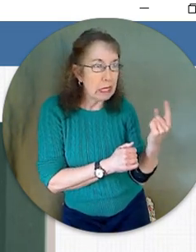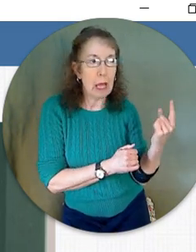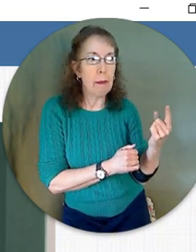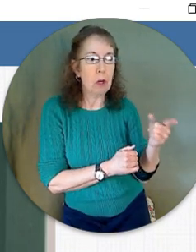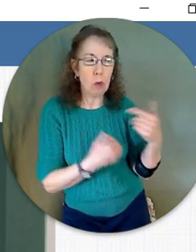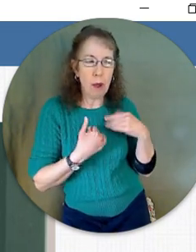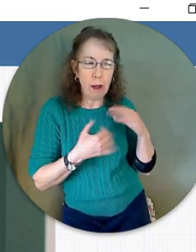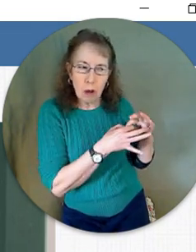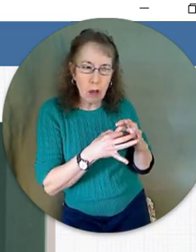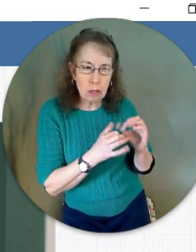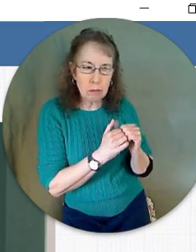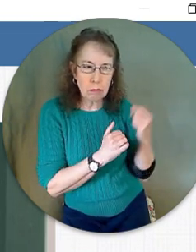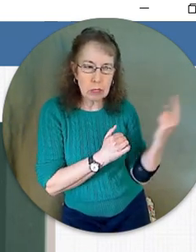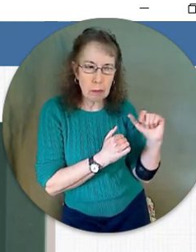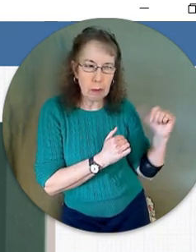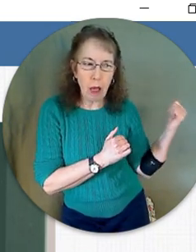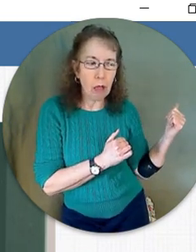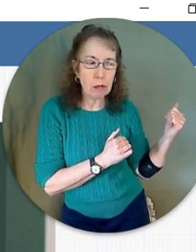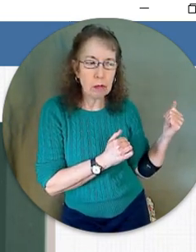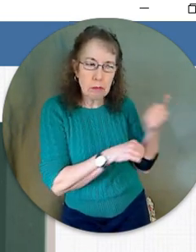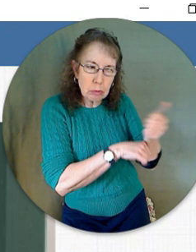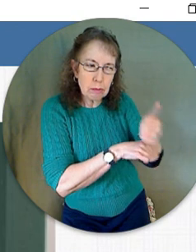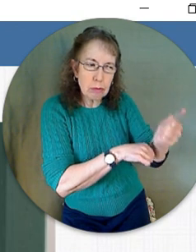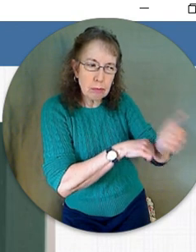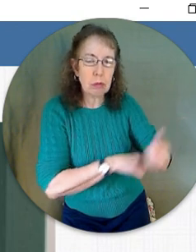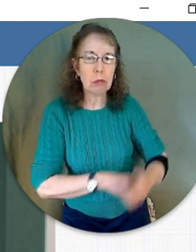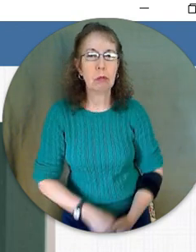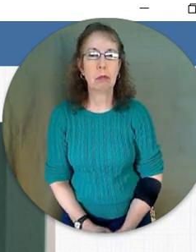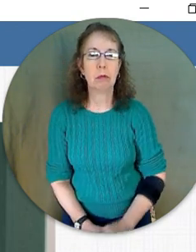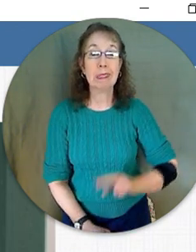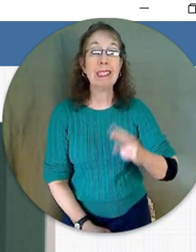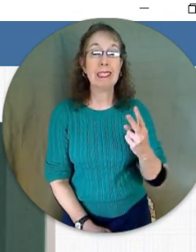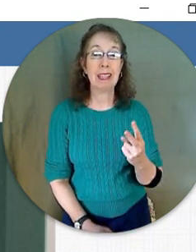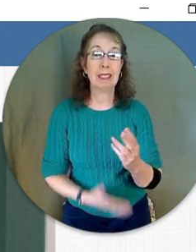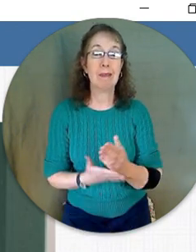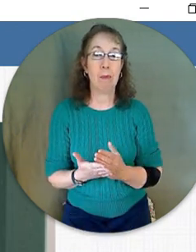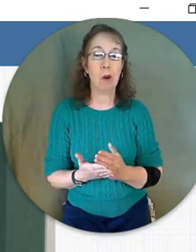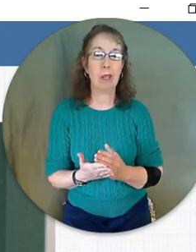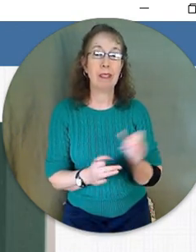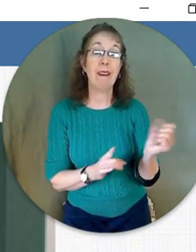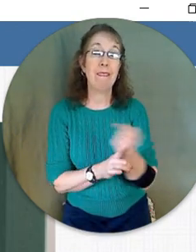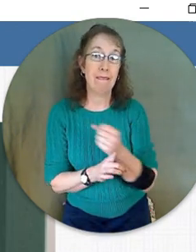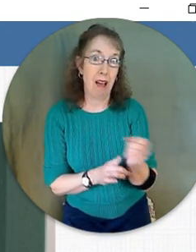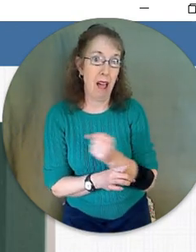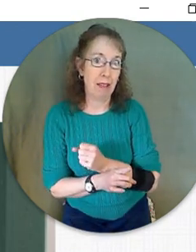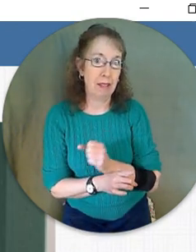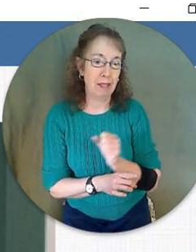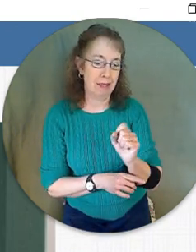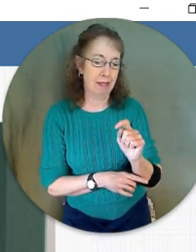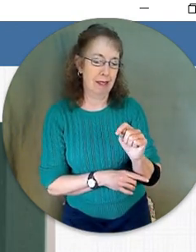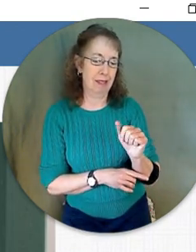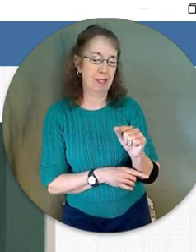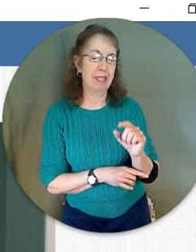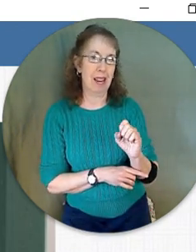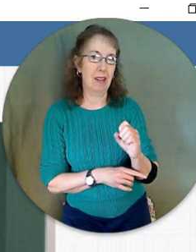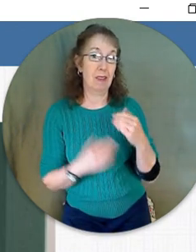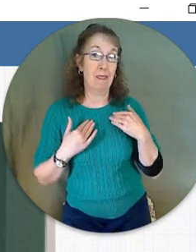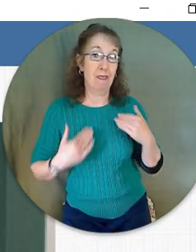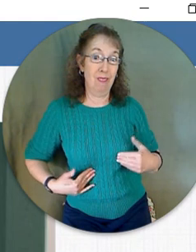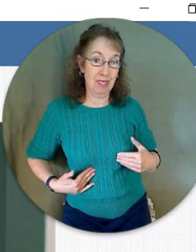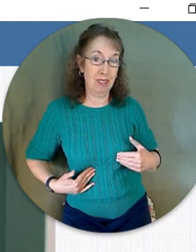having a relationship with someone else or things like that. The second stage then is the violent stage. So this is where the physical